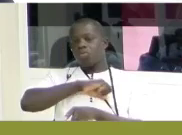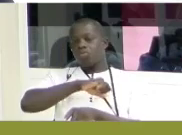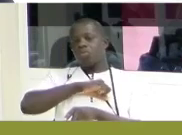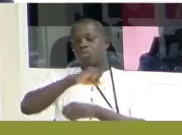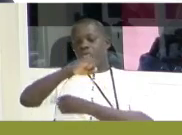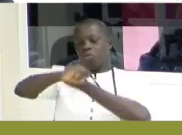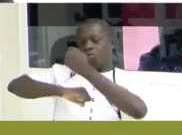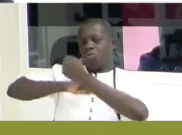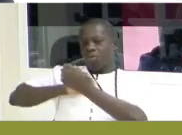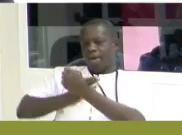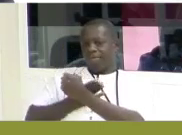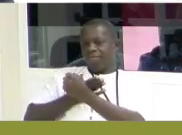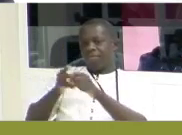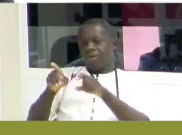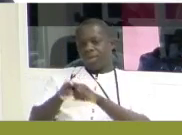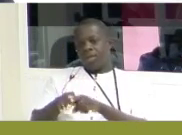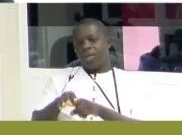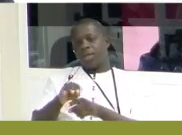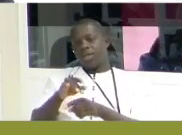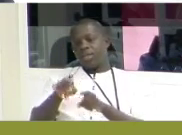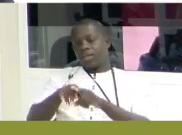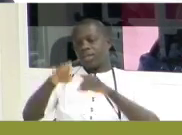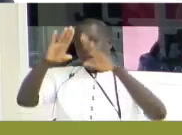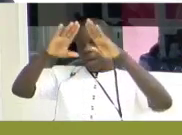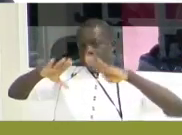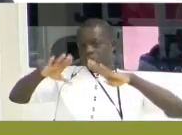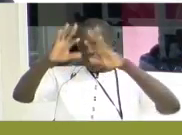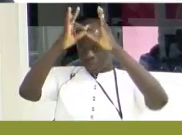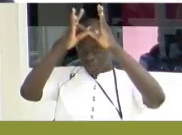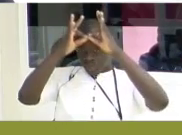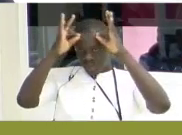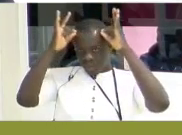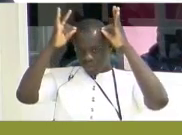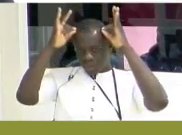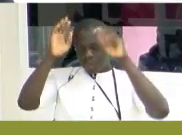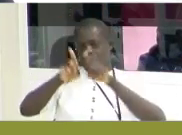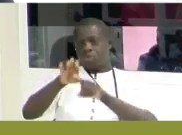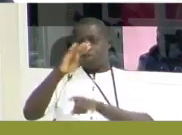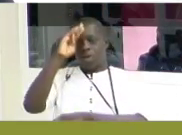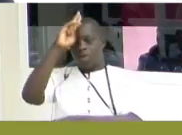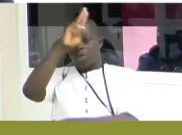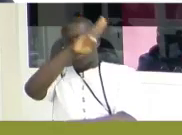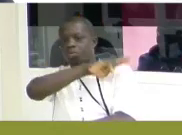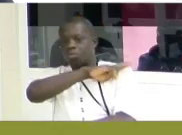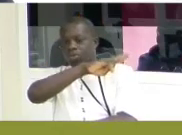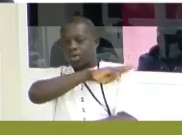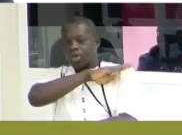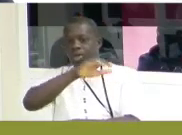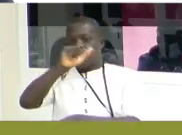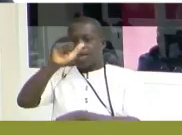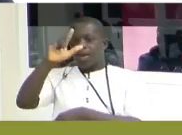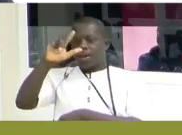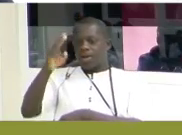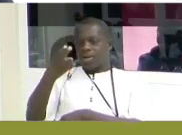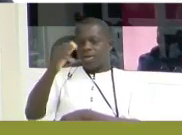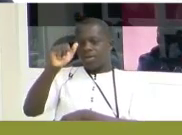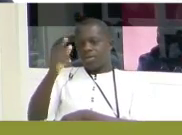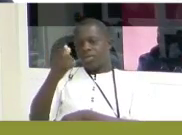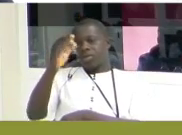at the main theater. His brother Alajimbai was a reporter with the Point newspaper at the